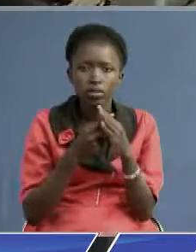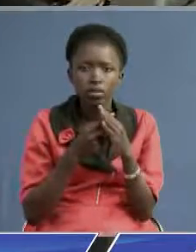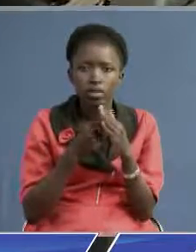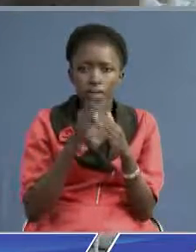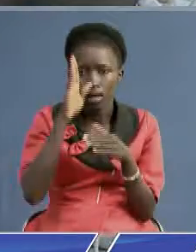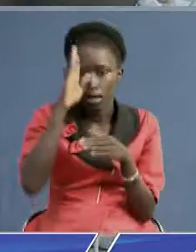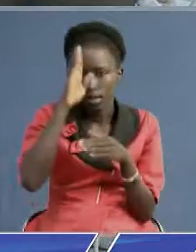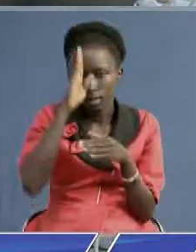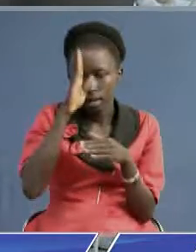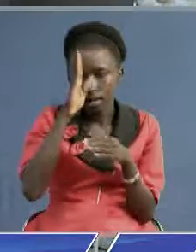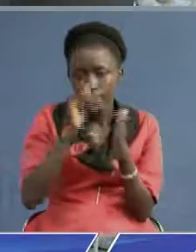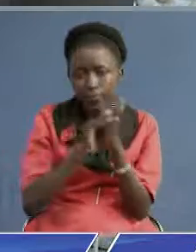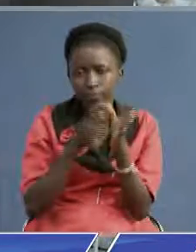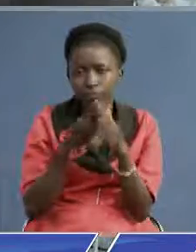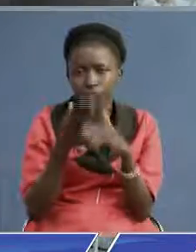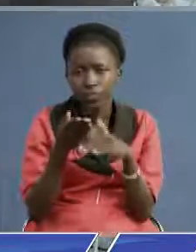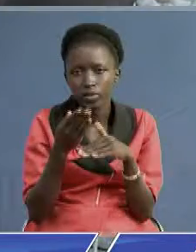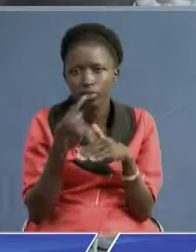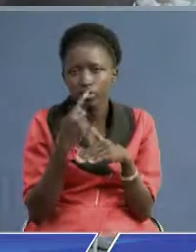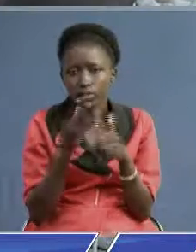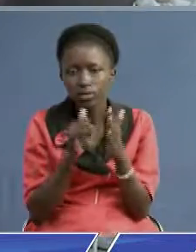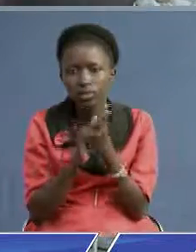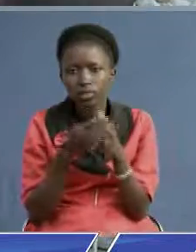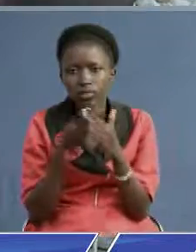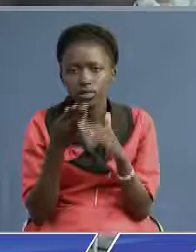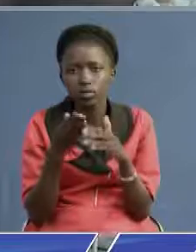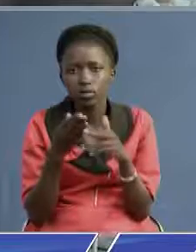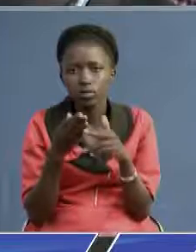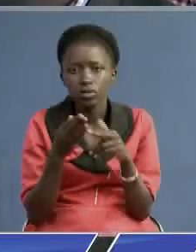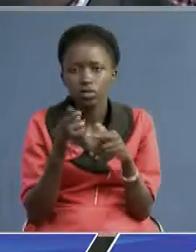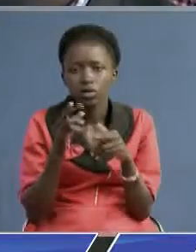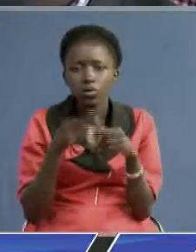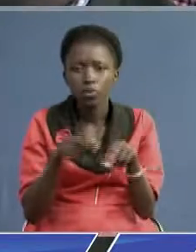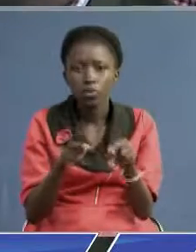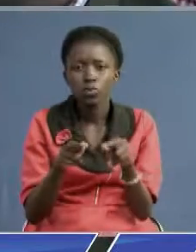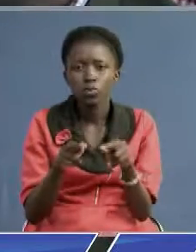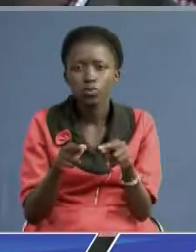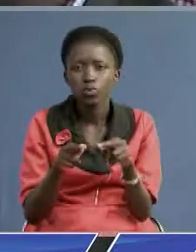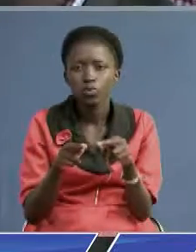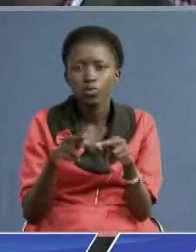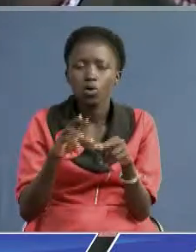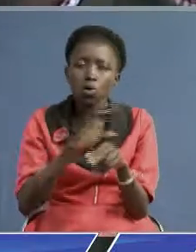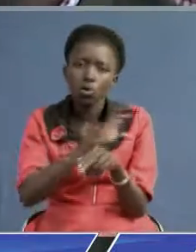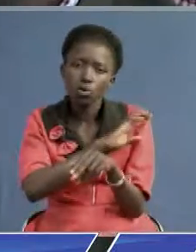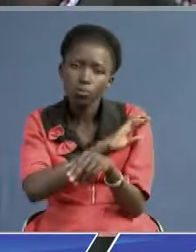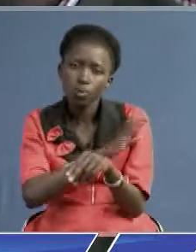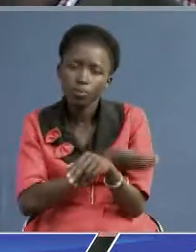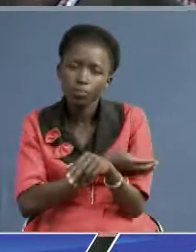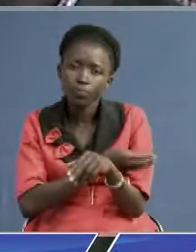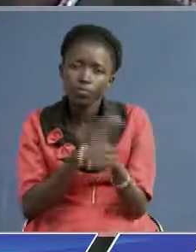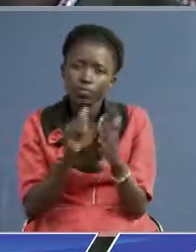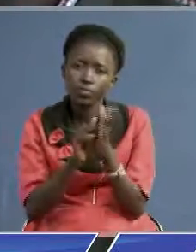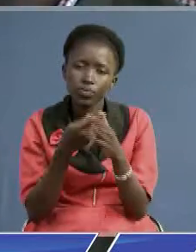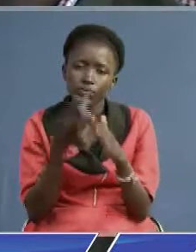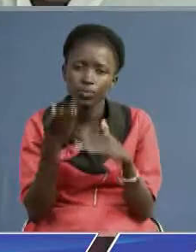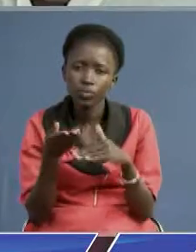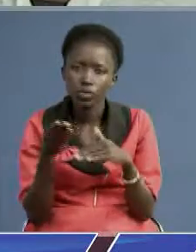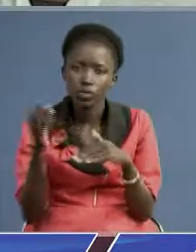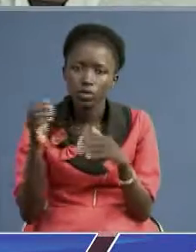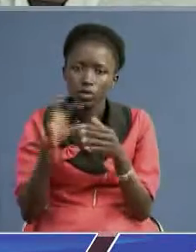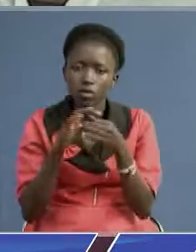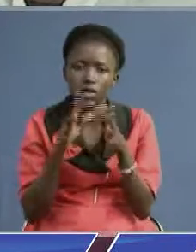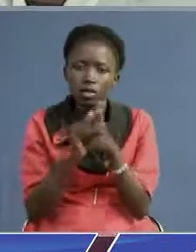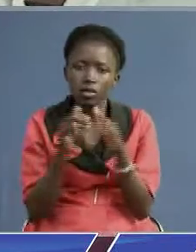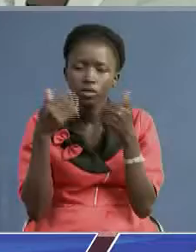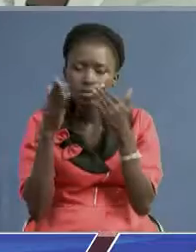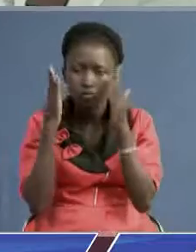Sunday, Deputy President William Ruto cited roads, water, health, power connectivity and education among other projects that will